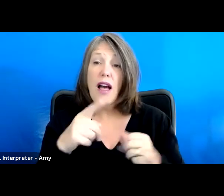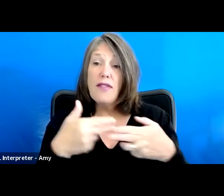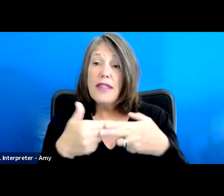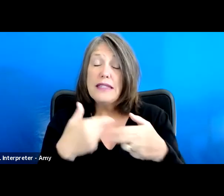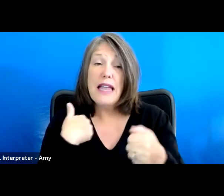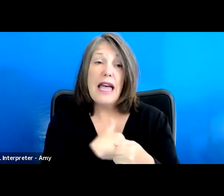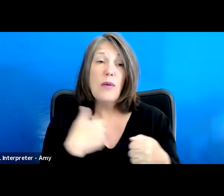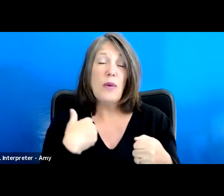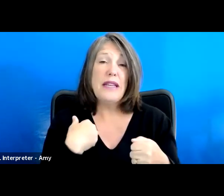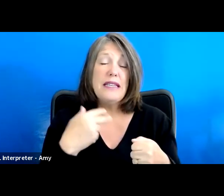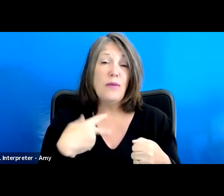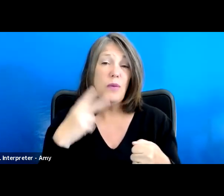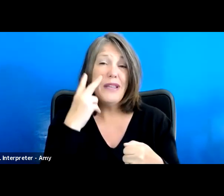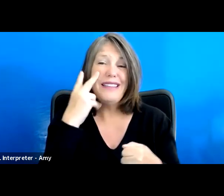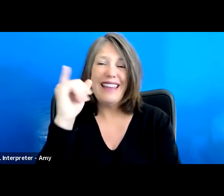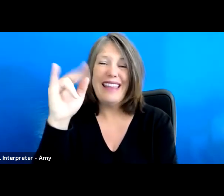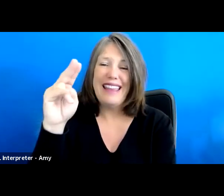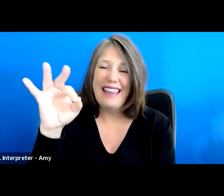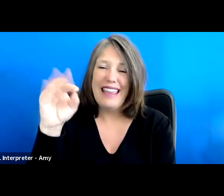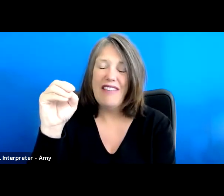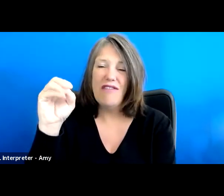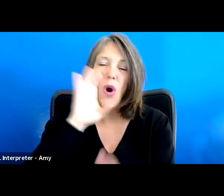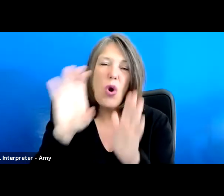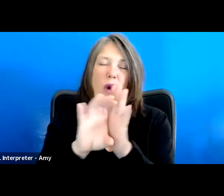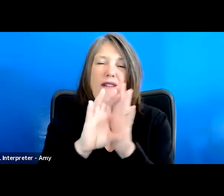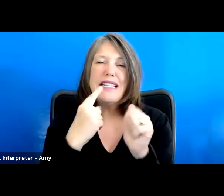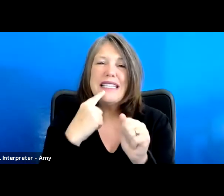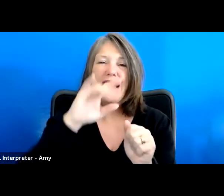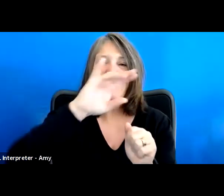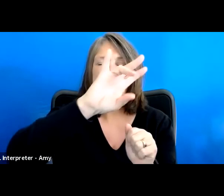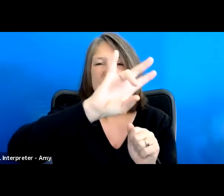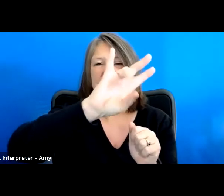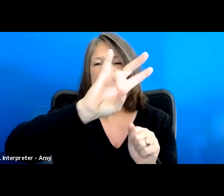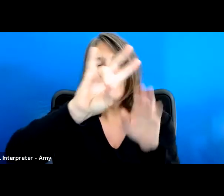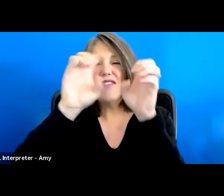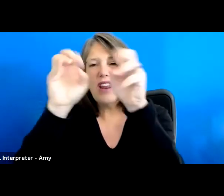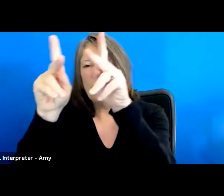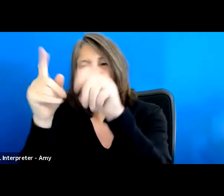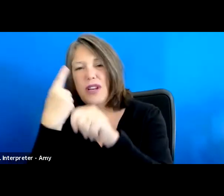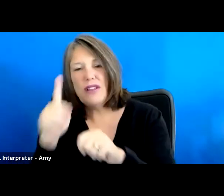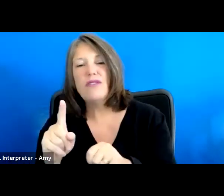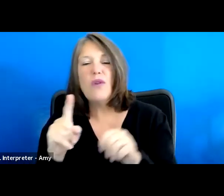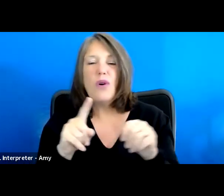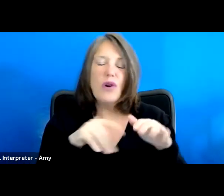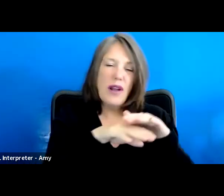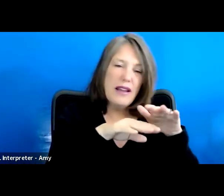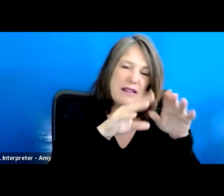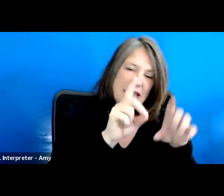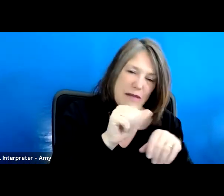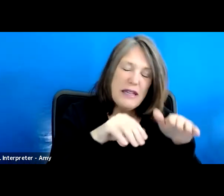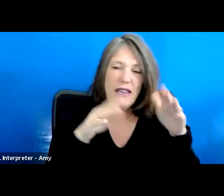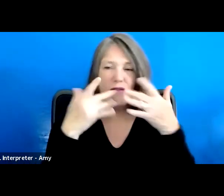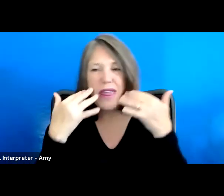an infographic that our agency has created. It says 7 opportunities for a disability-friendly community. And it